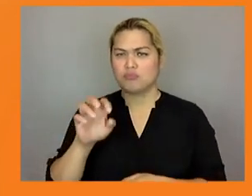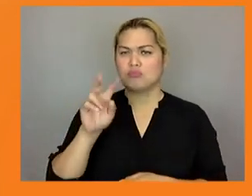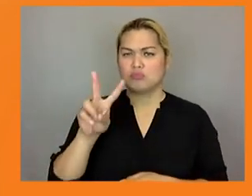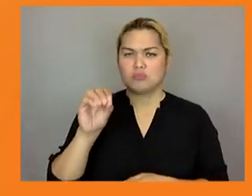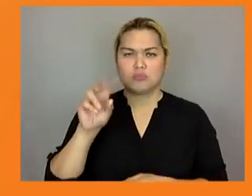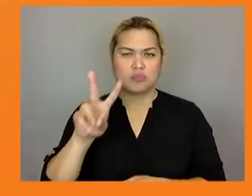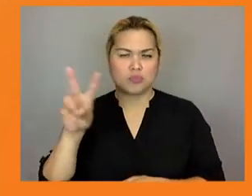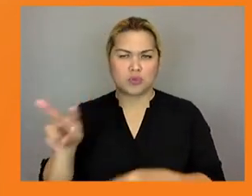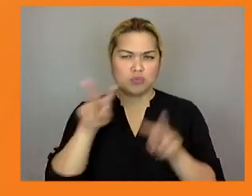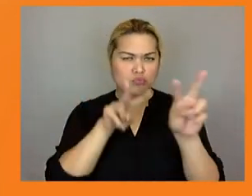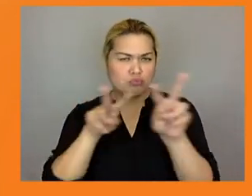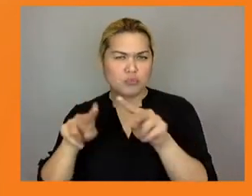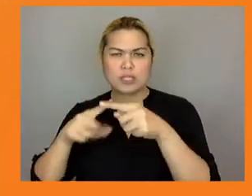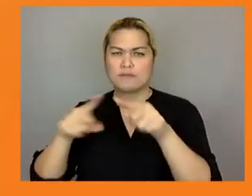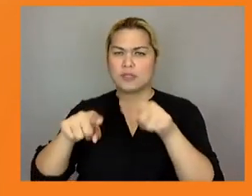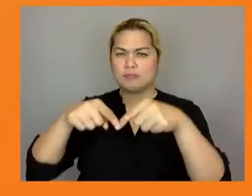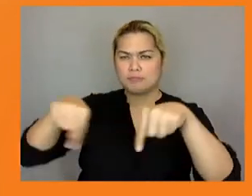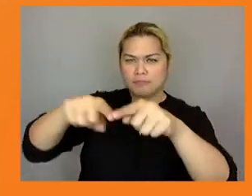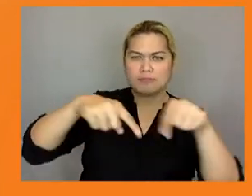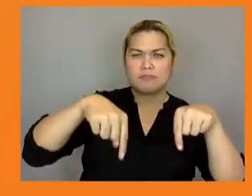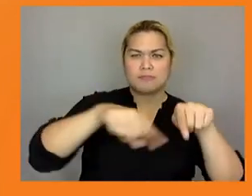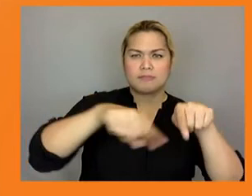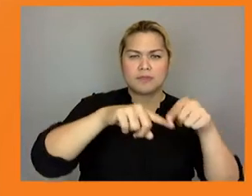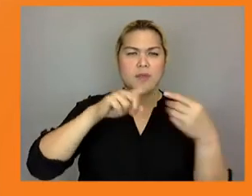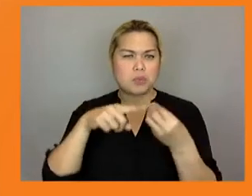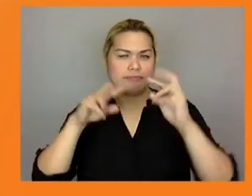on the study of that. The OSPF noted the